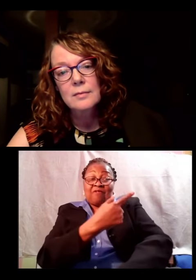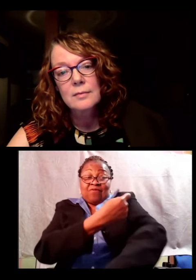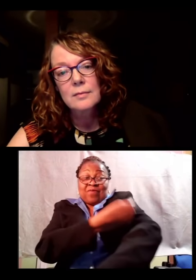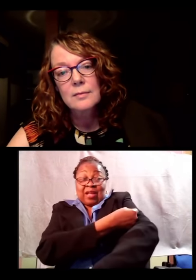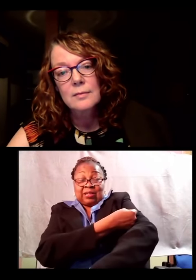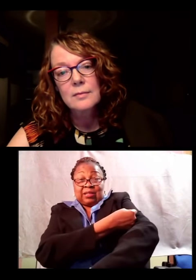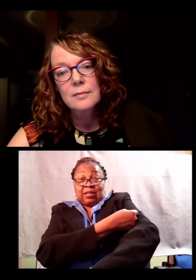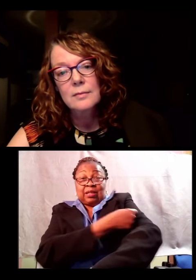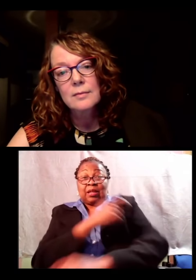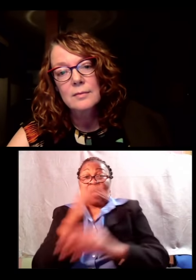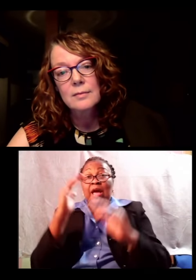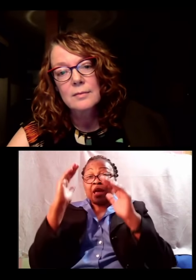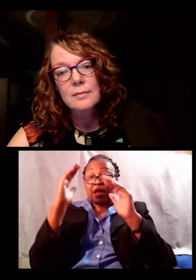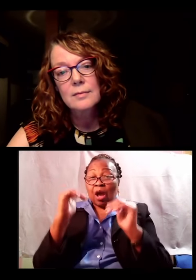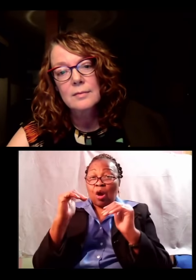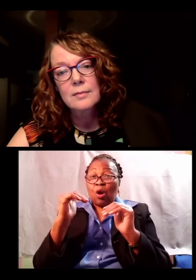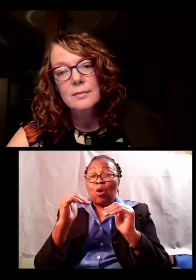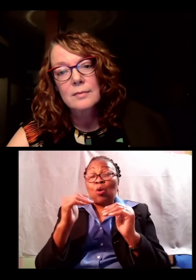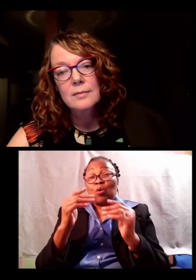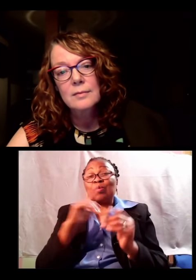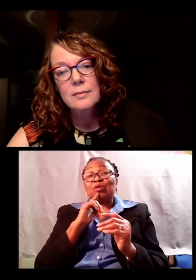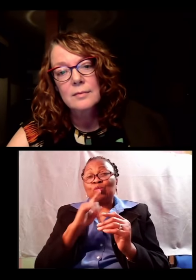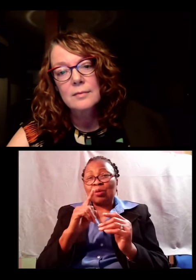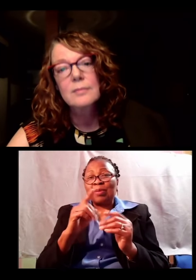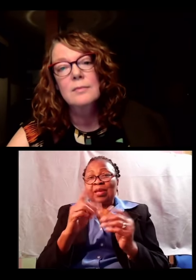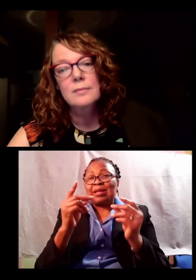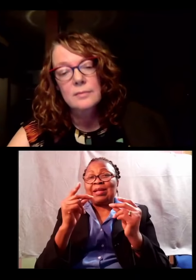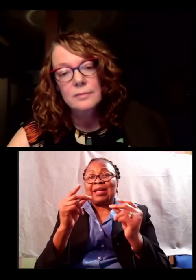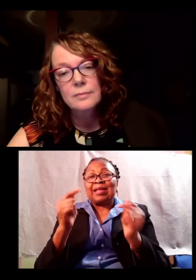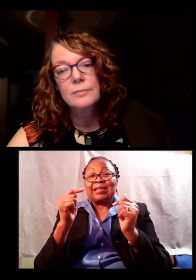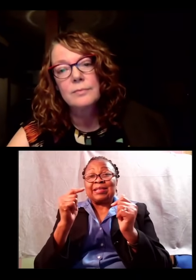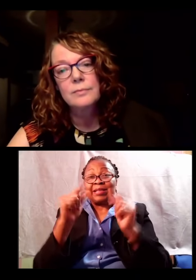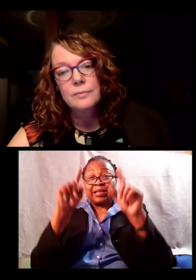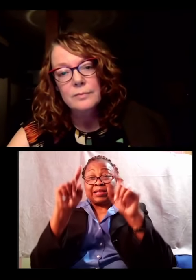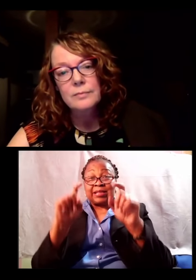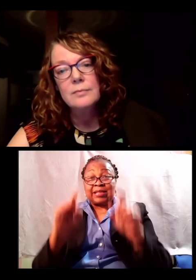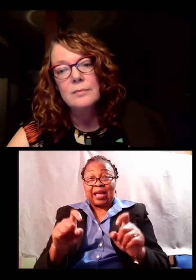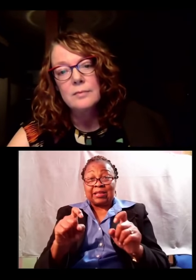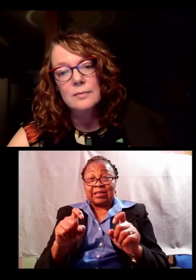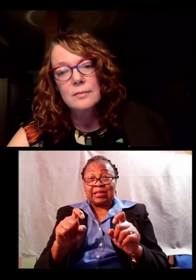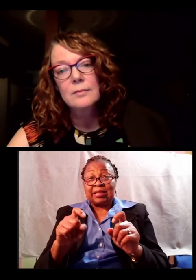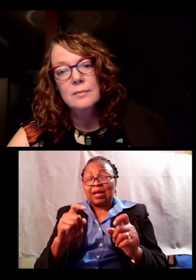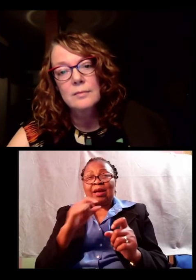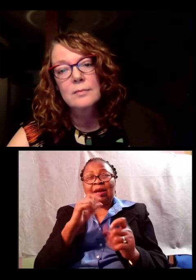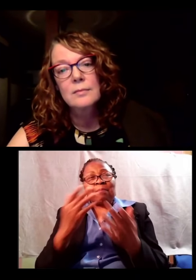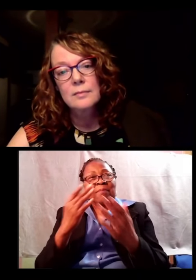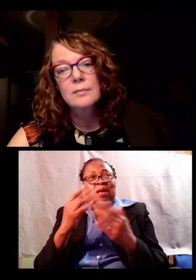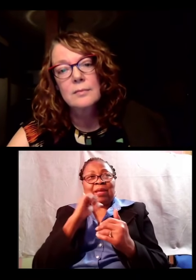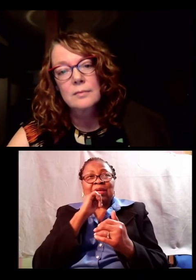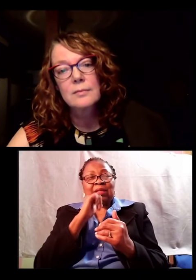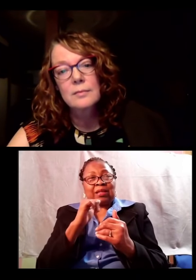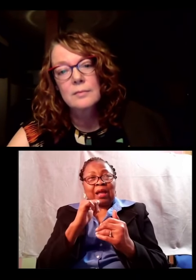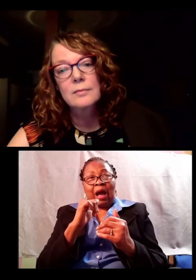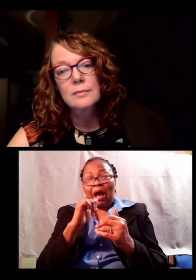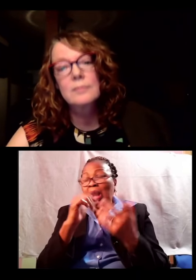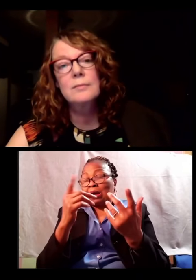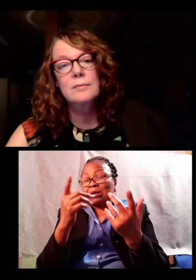hope there will be quite soon is an Insta test, by which I mean not 15 minutes, but like scan my movie